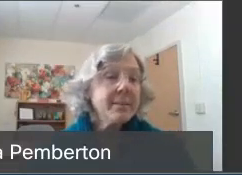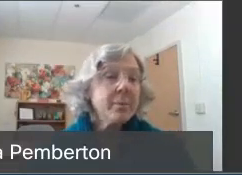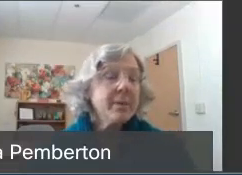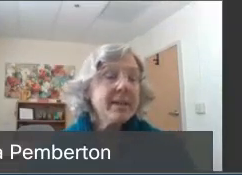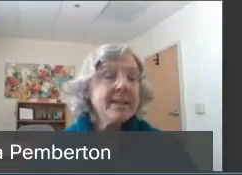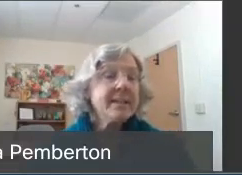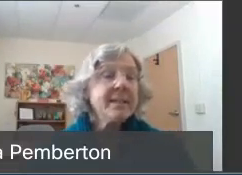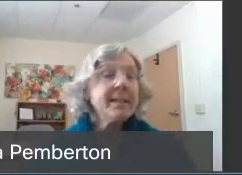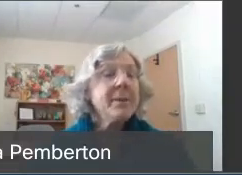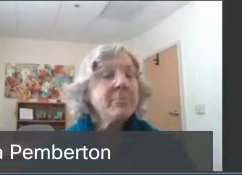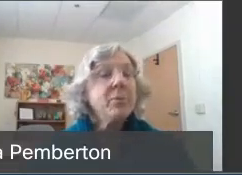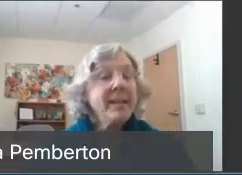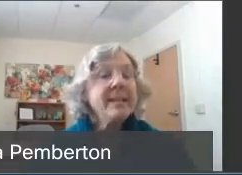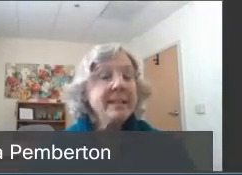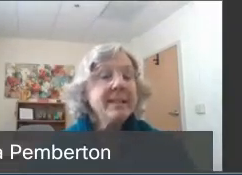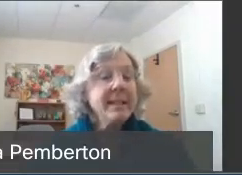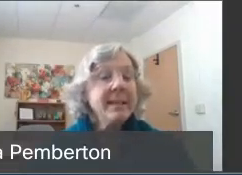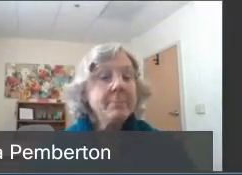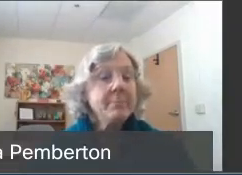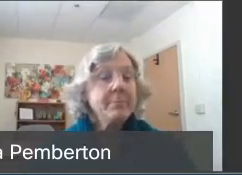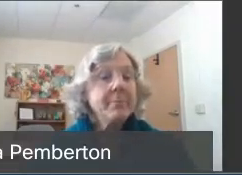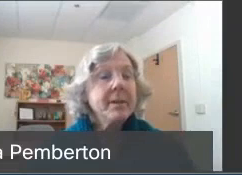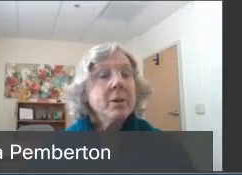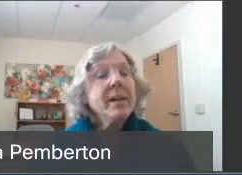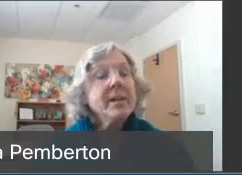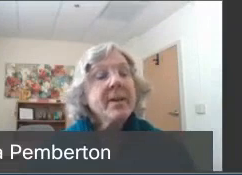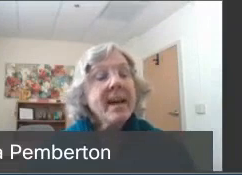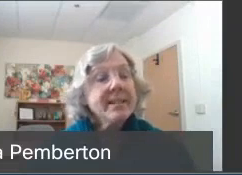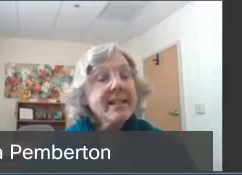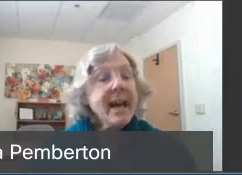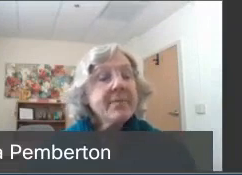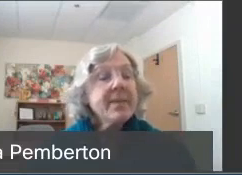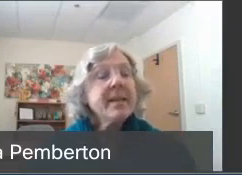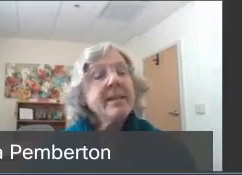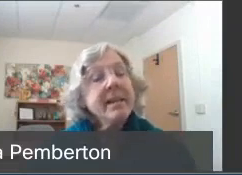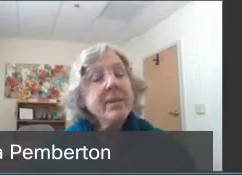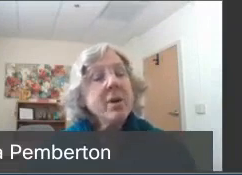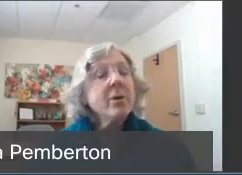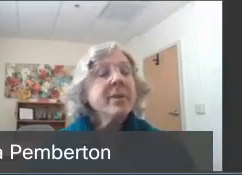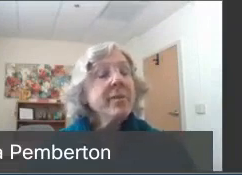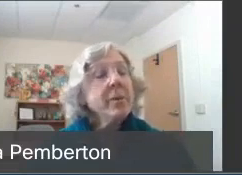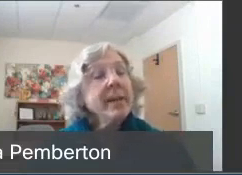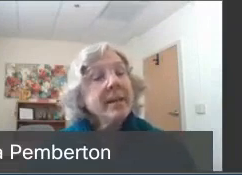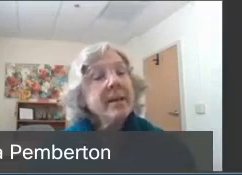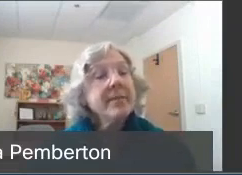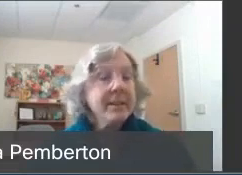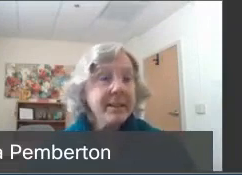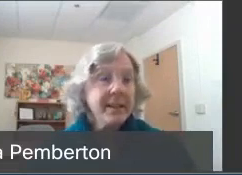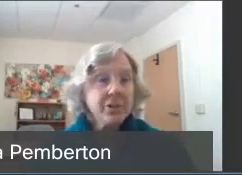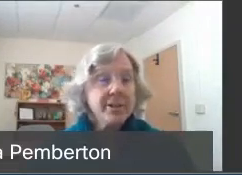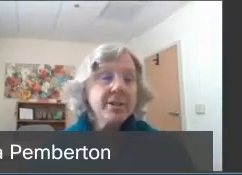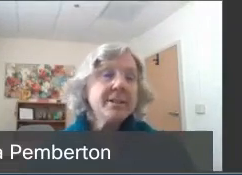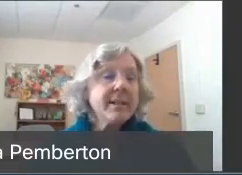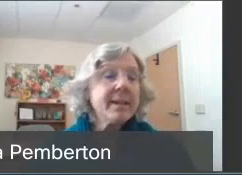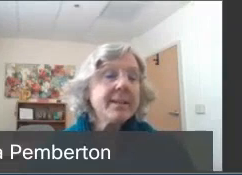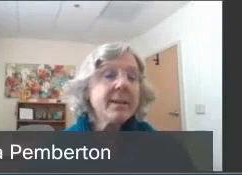great system. We were getting to see the people we needed to see. We also had staff that are reviewing the